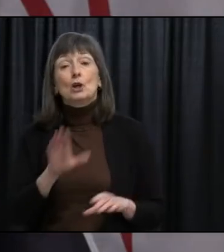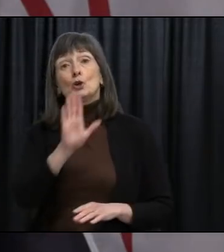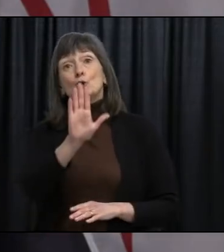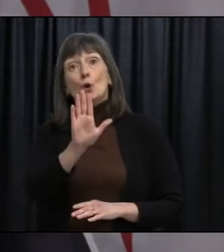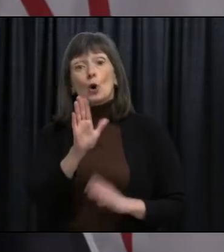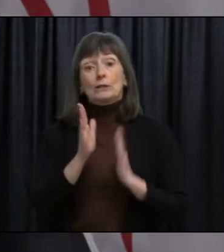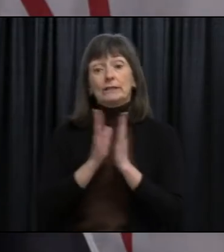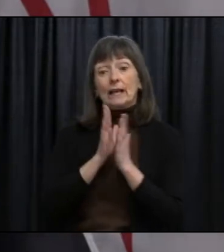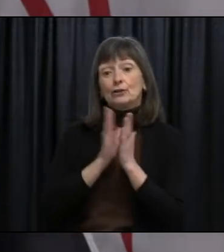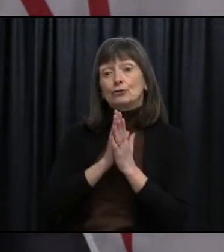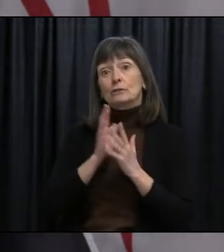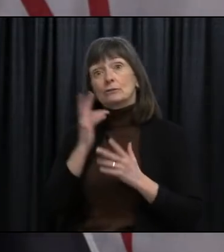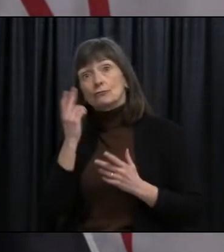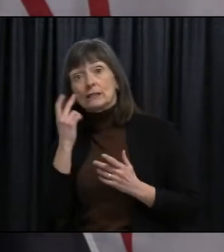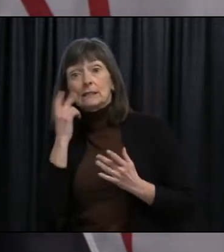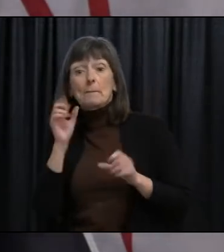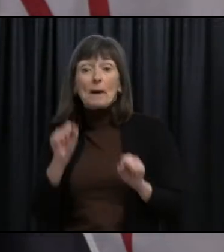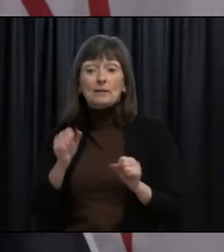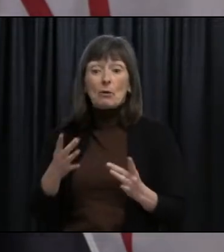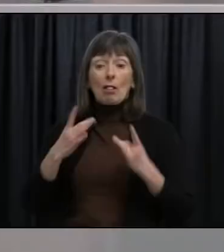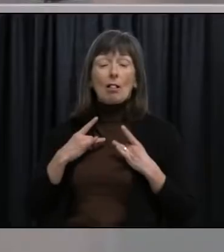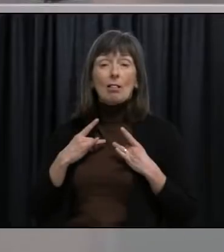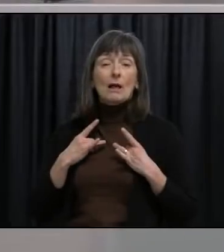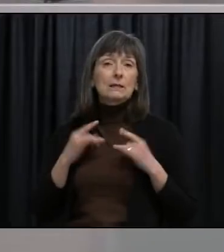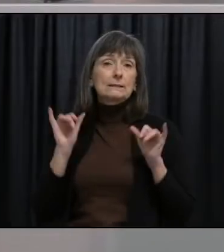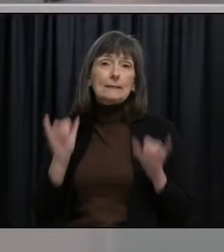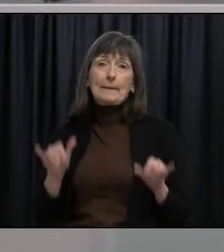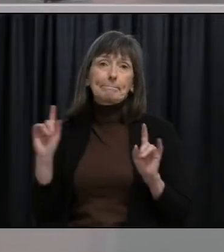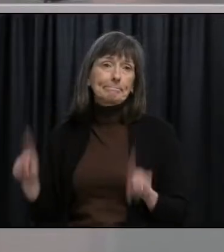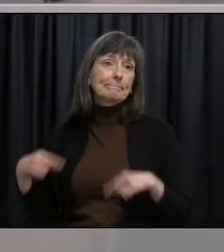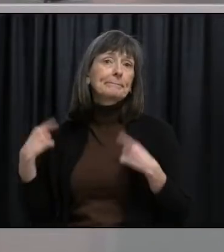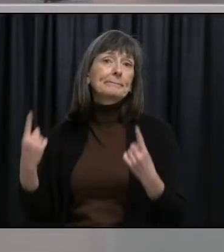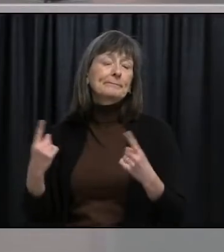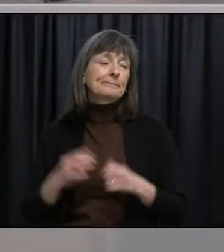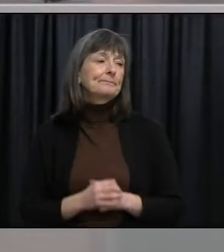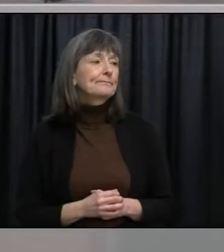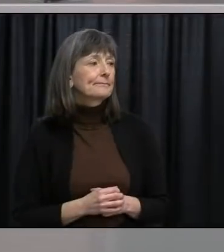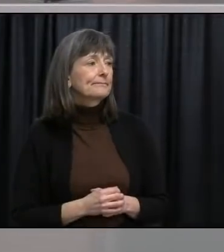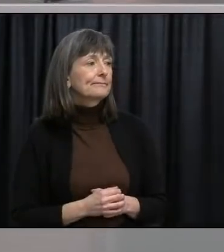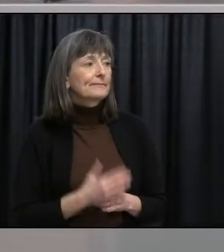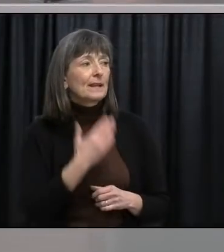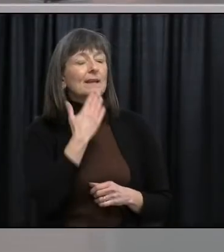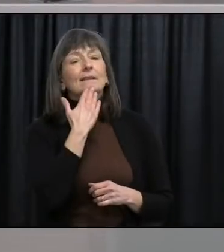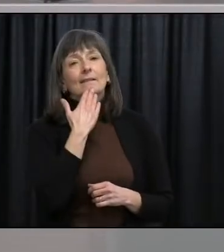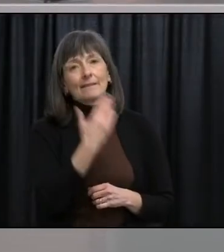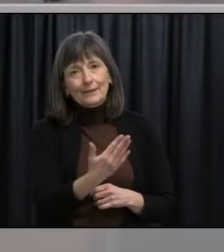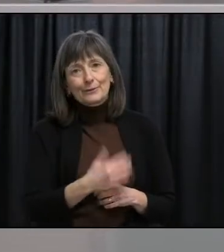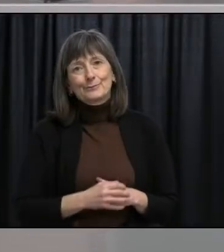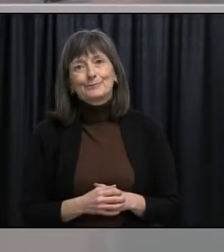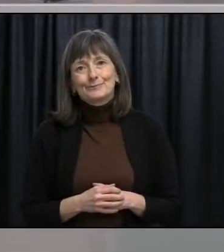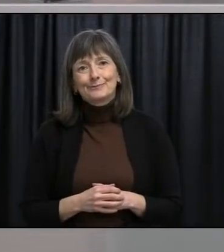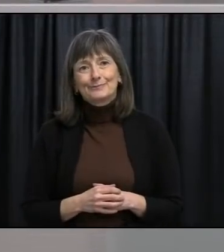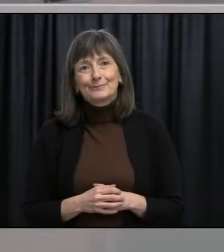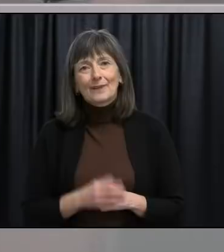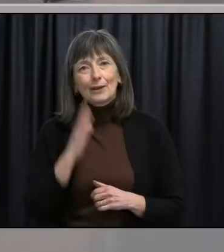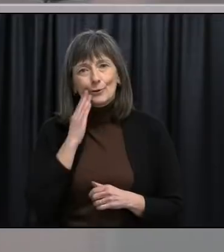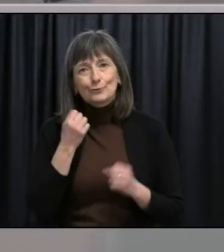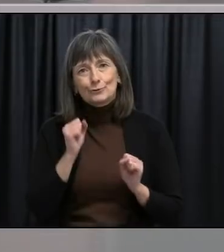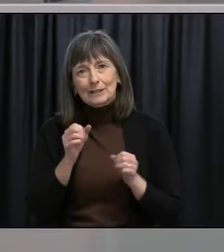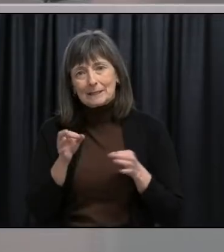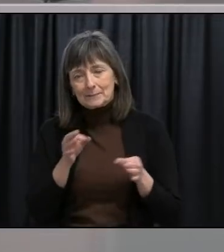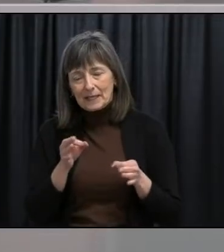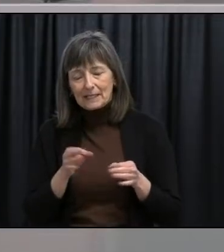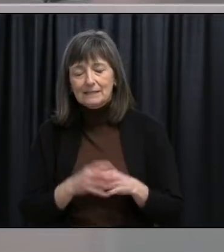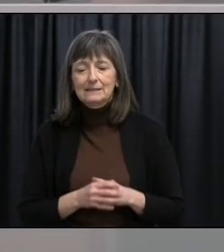applies. Okay, I understand. I appreciate you taking the time to explain it as best you can. I suppose just as a bit of a